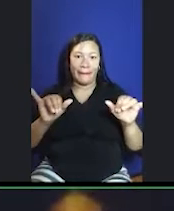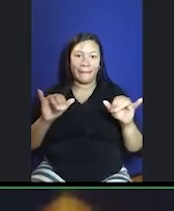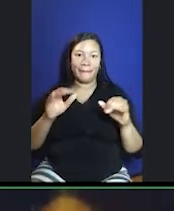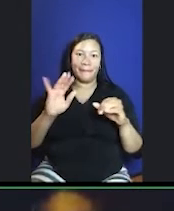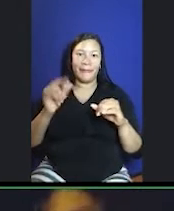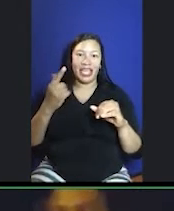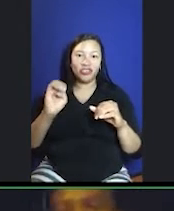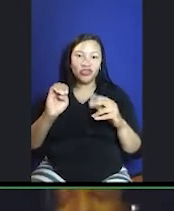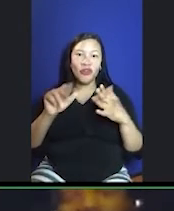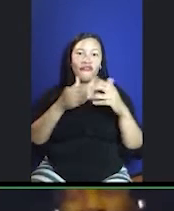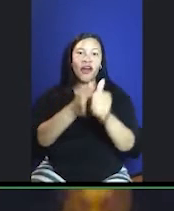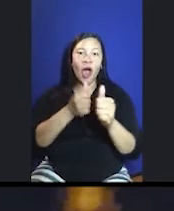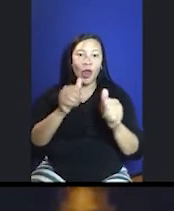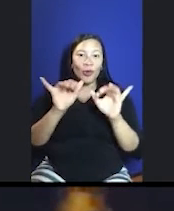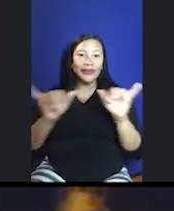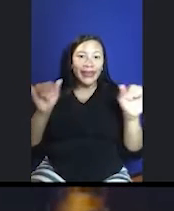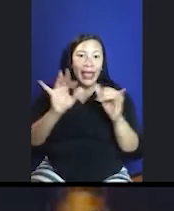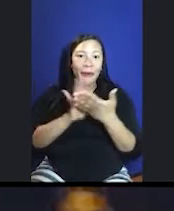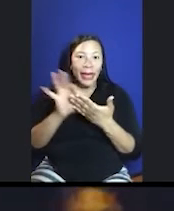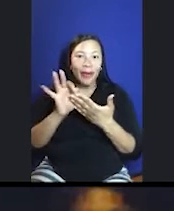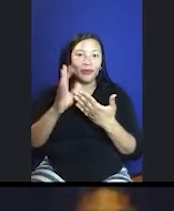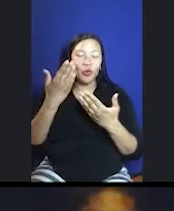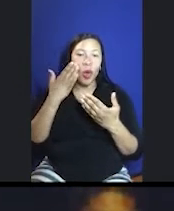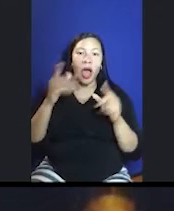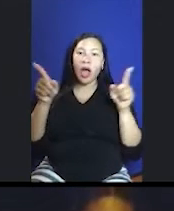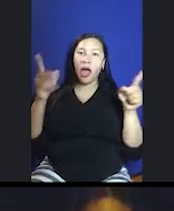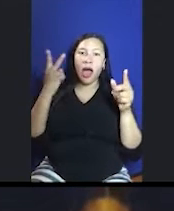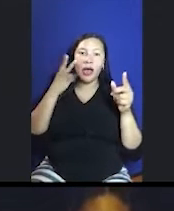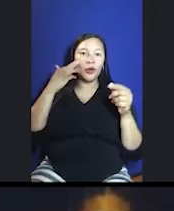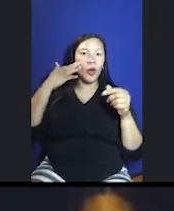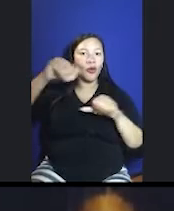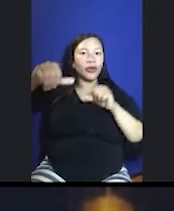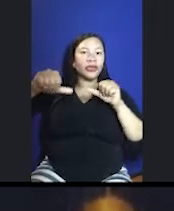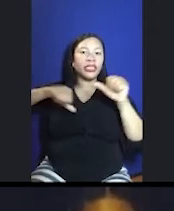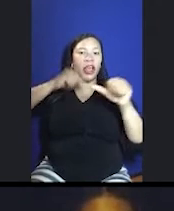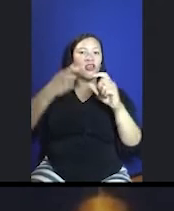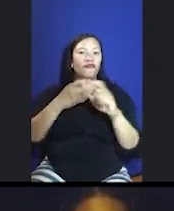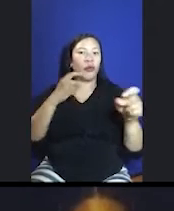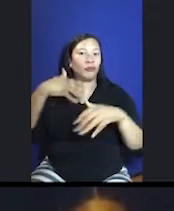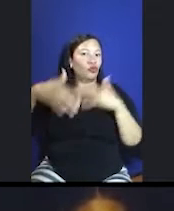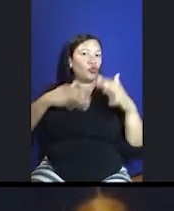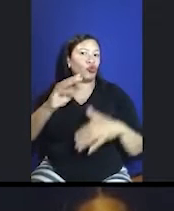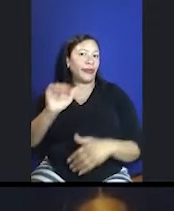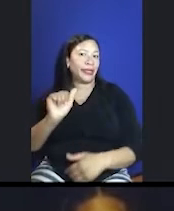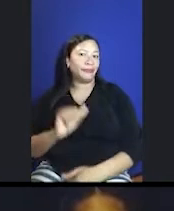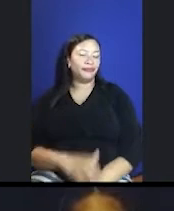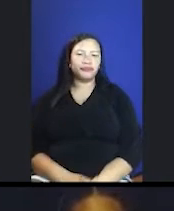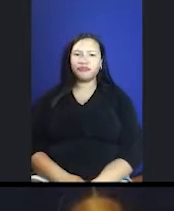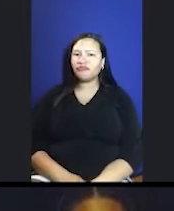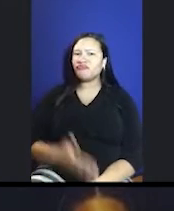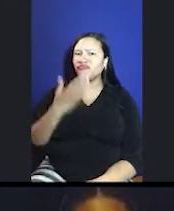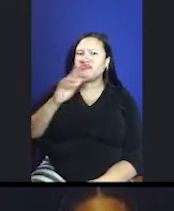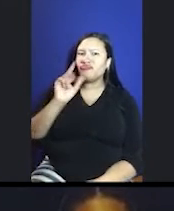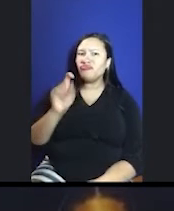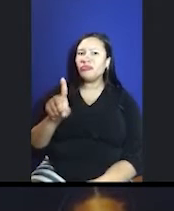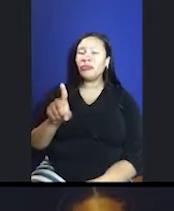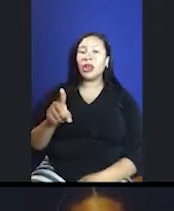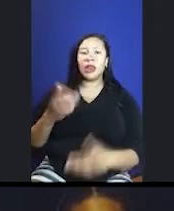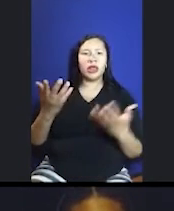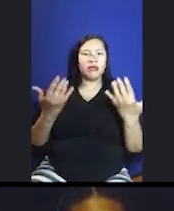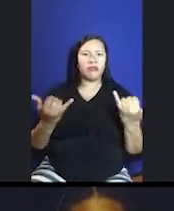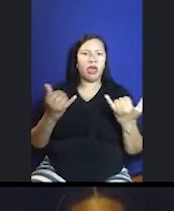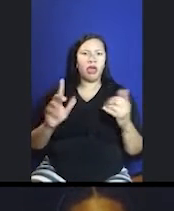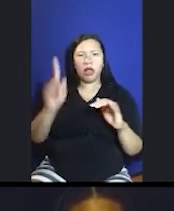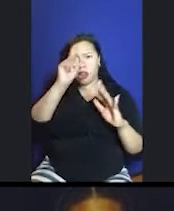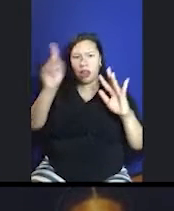Everybody follows the same accounts. So that brings up the question, like, what are like the requirements